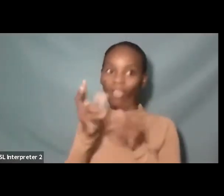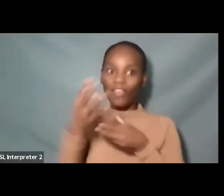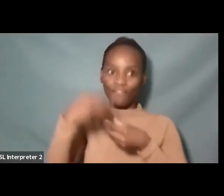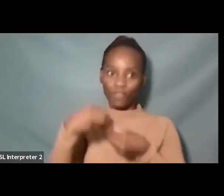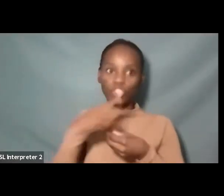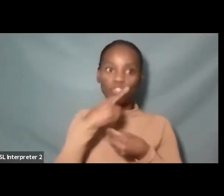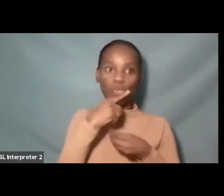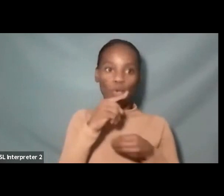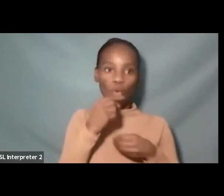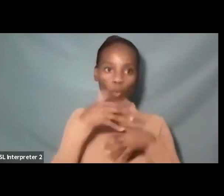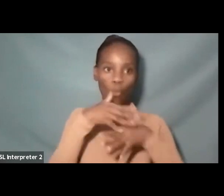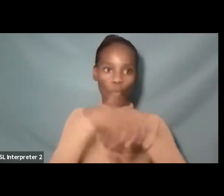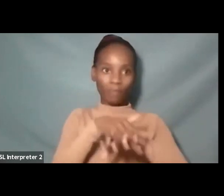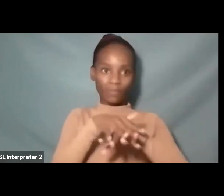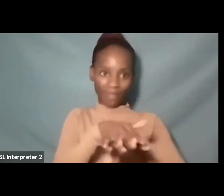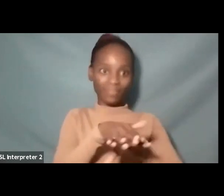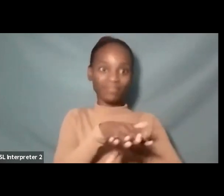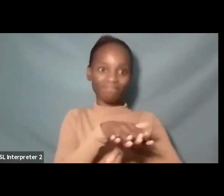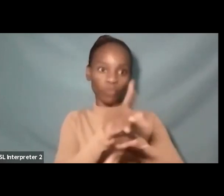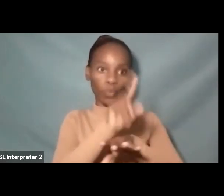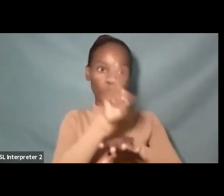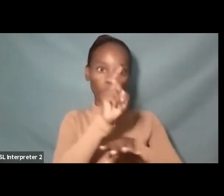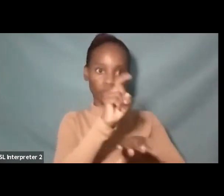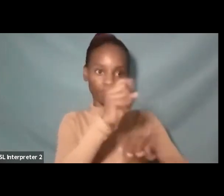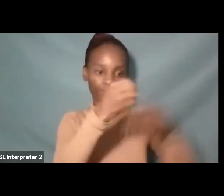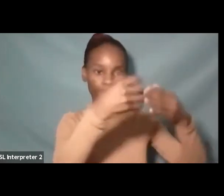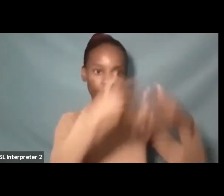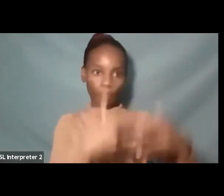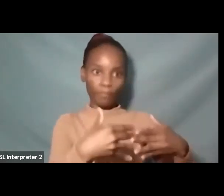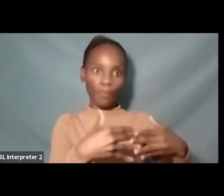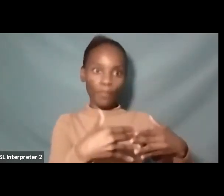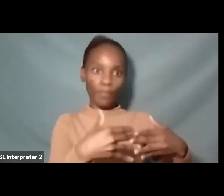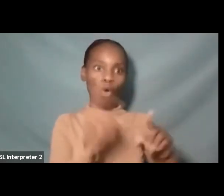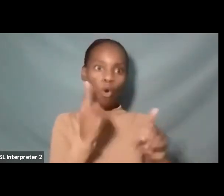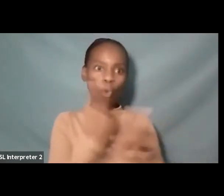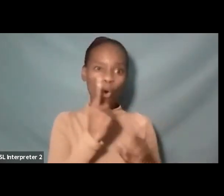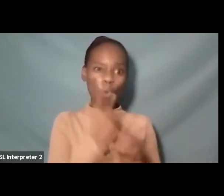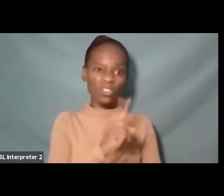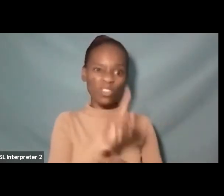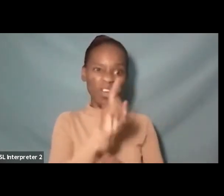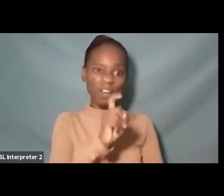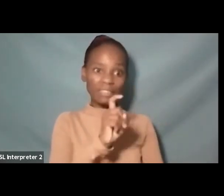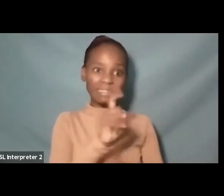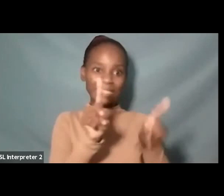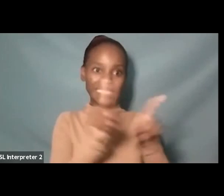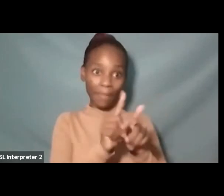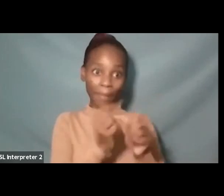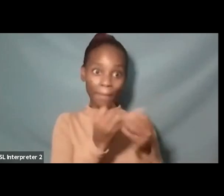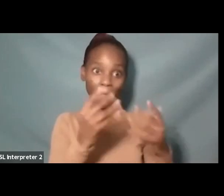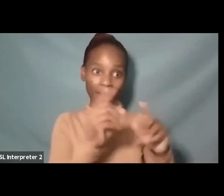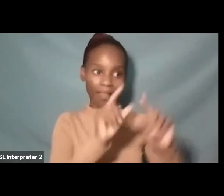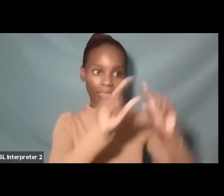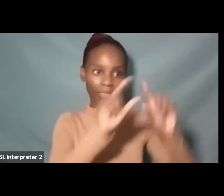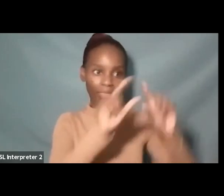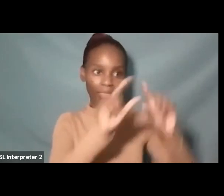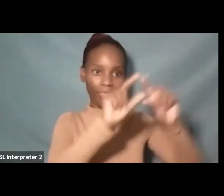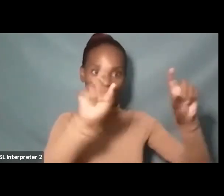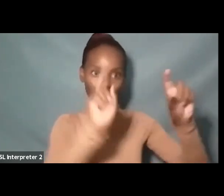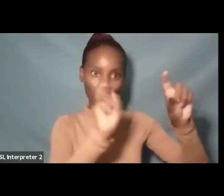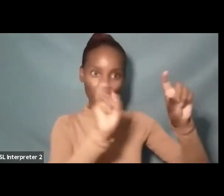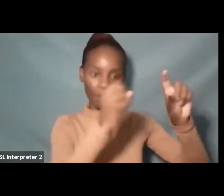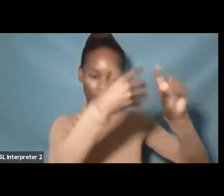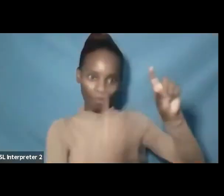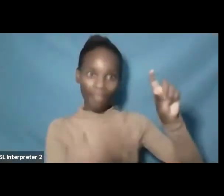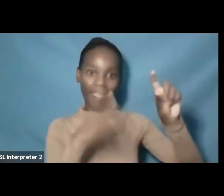And also in the chat, there's a number of links that our colleagues have sent you so that you can be able to get all the necessary